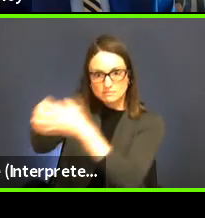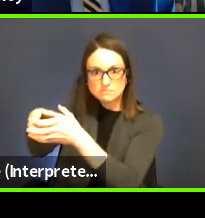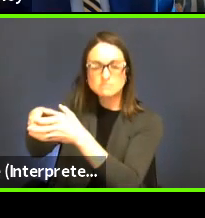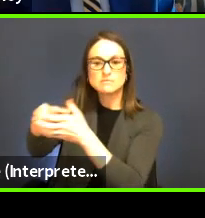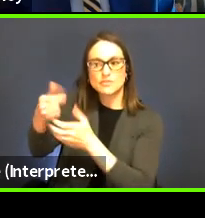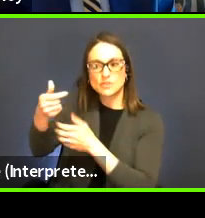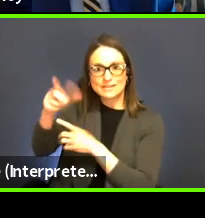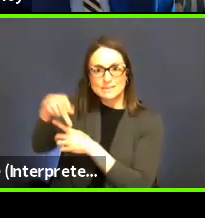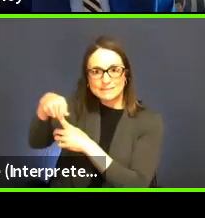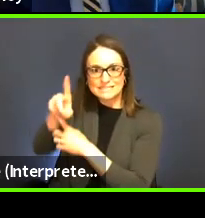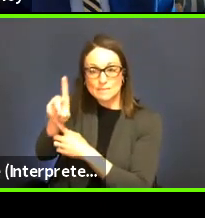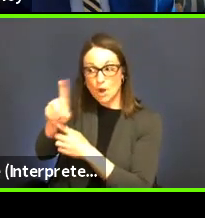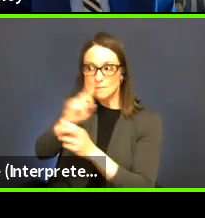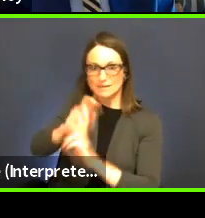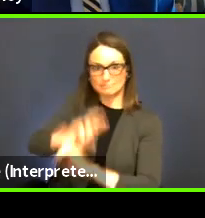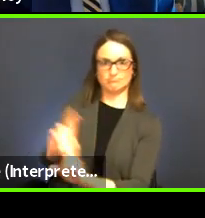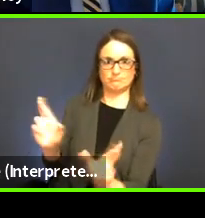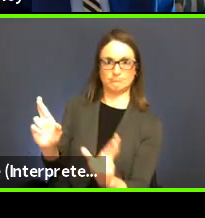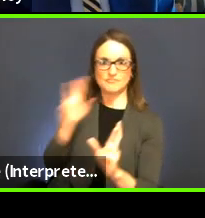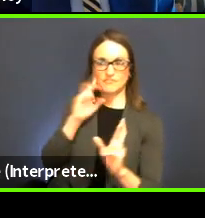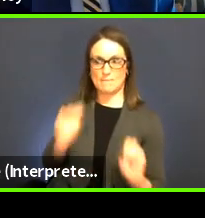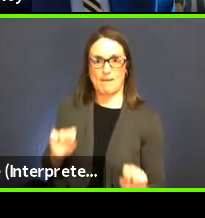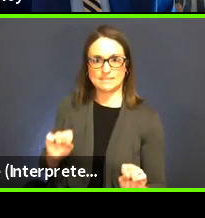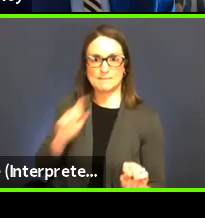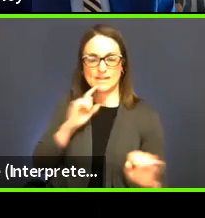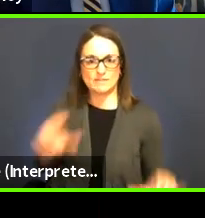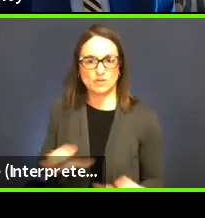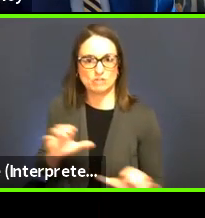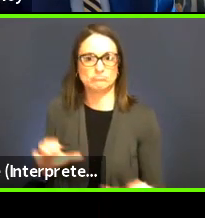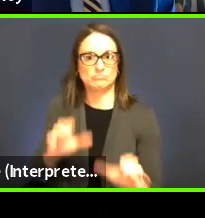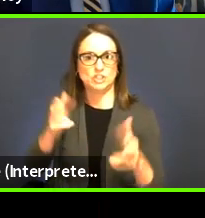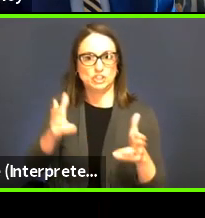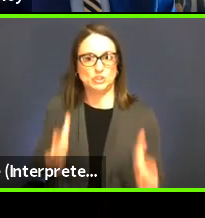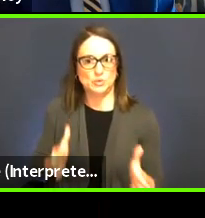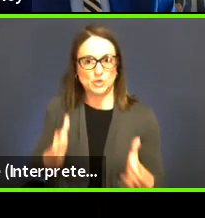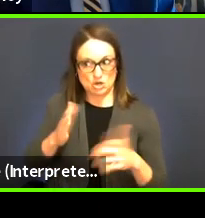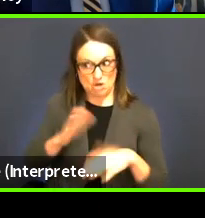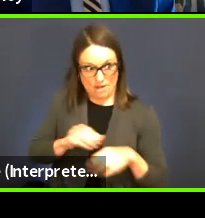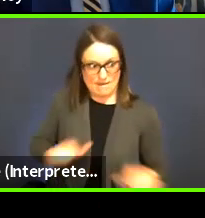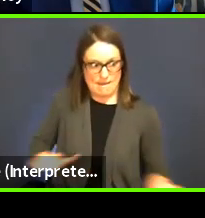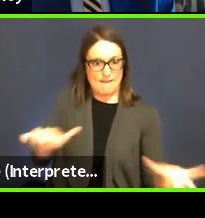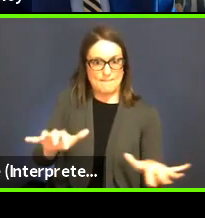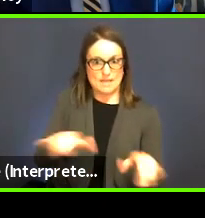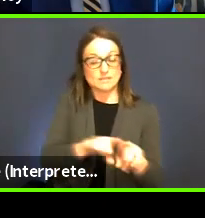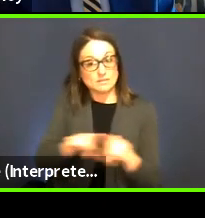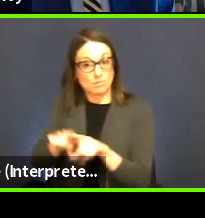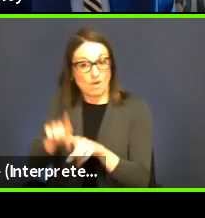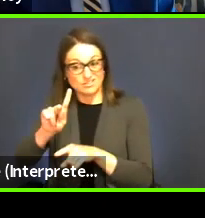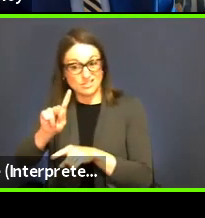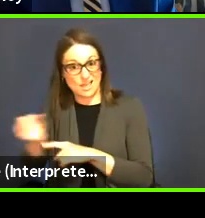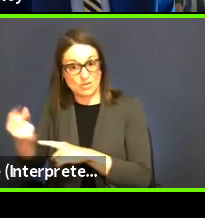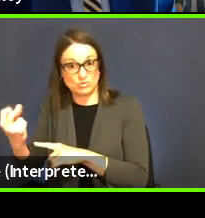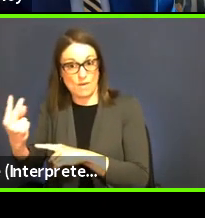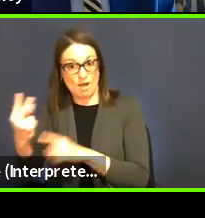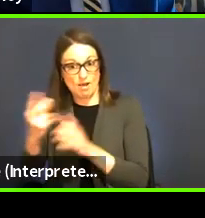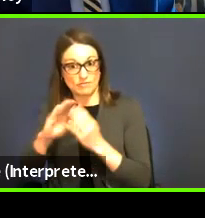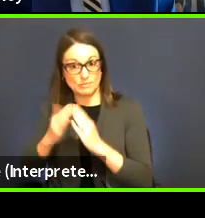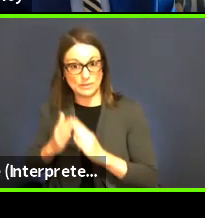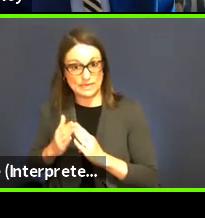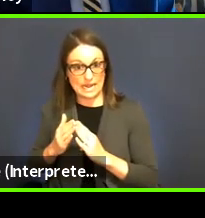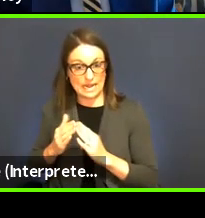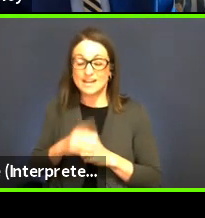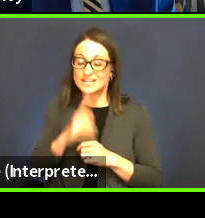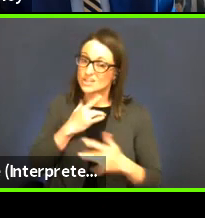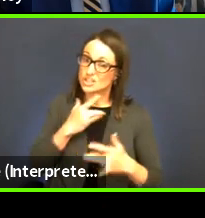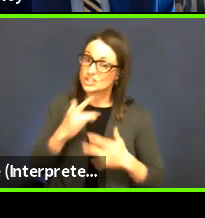for the possibility of a shooter on our campus or in our K-12 community. And active shooters are certainly a concern for many of us,